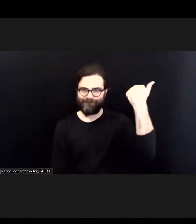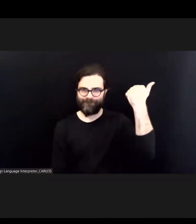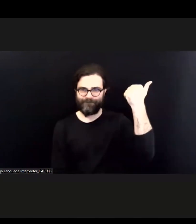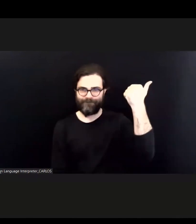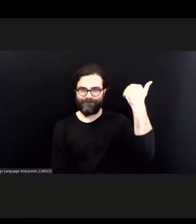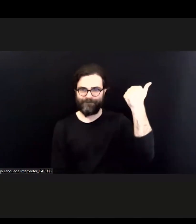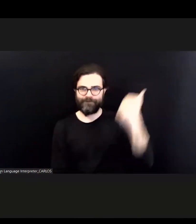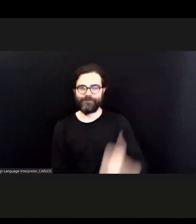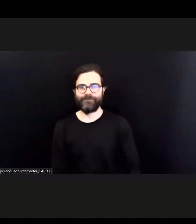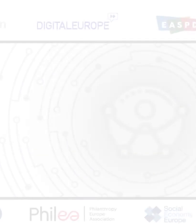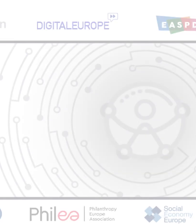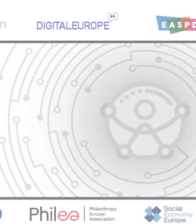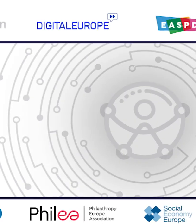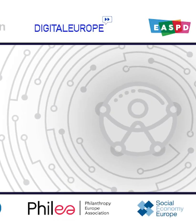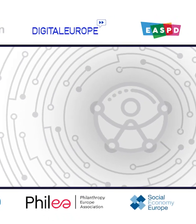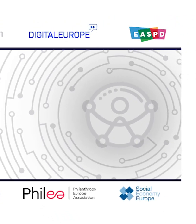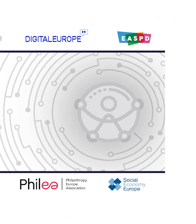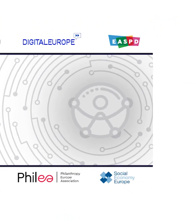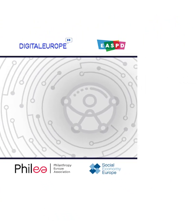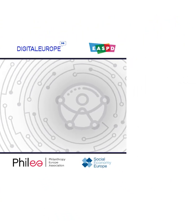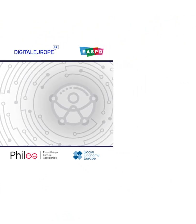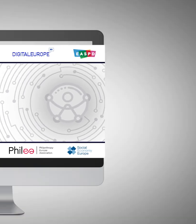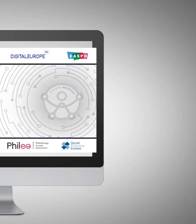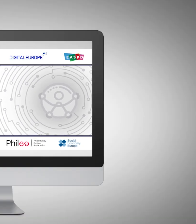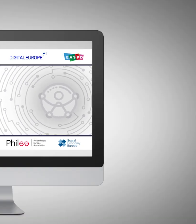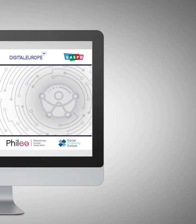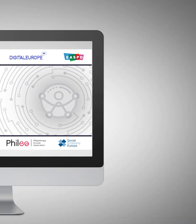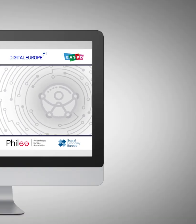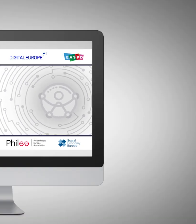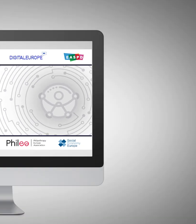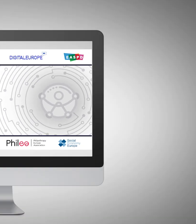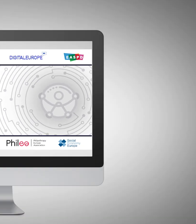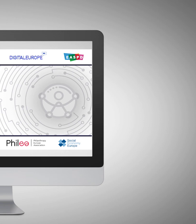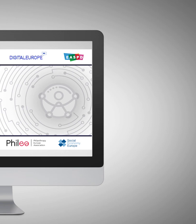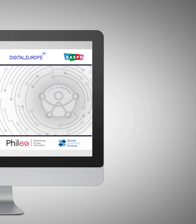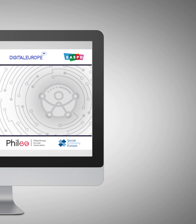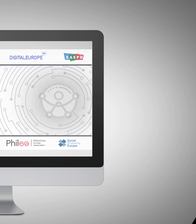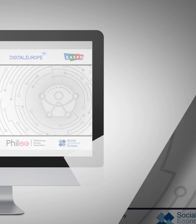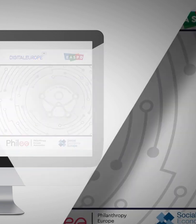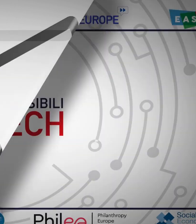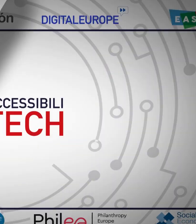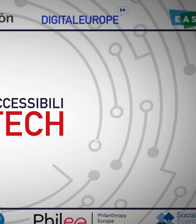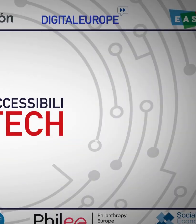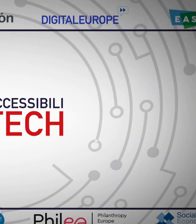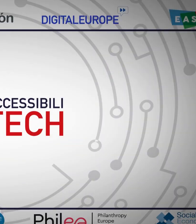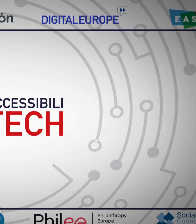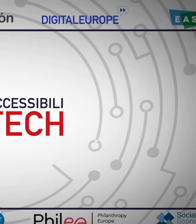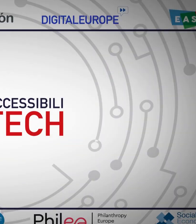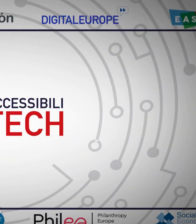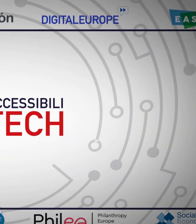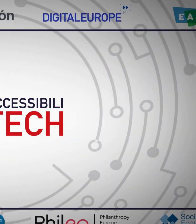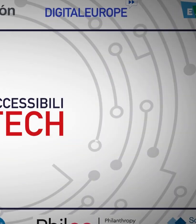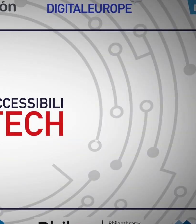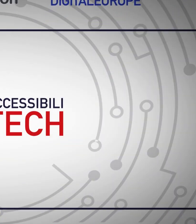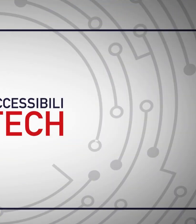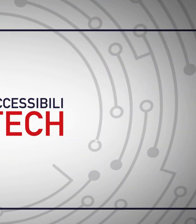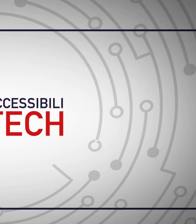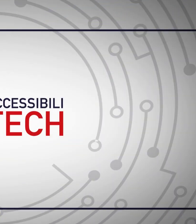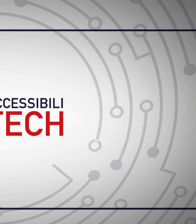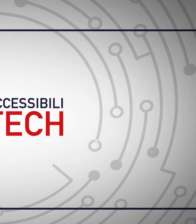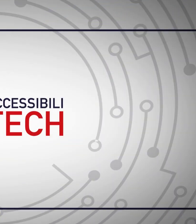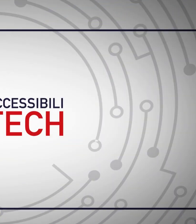the Accessibility Project to follow up on the workshop and to be part of the discussion on